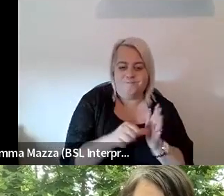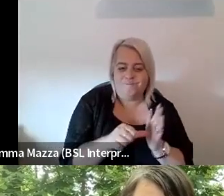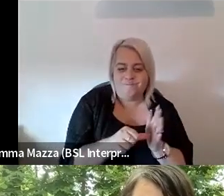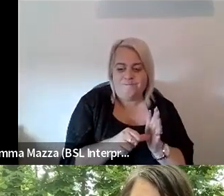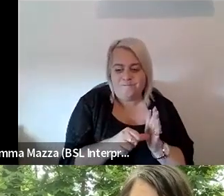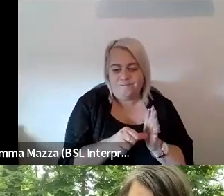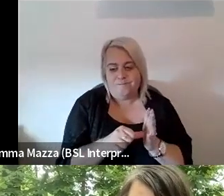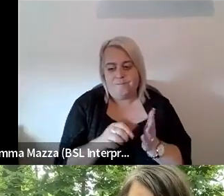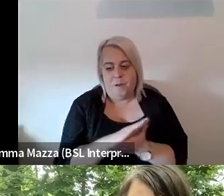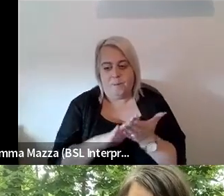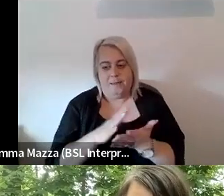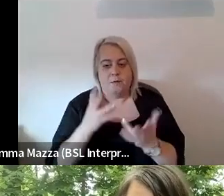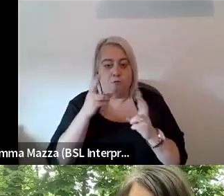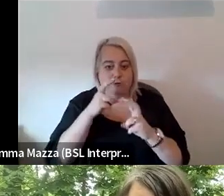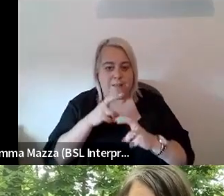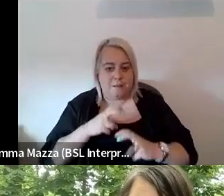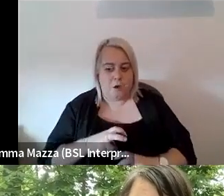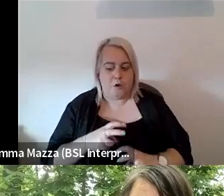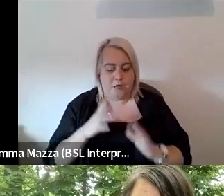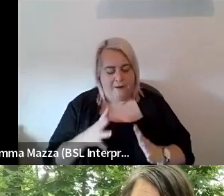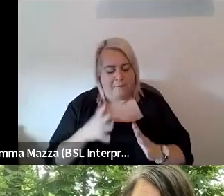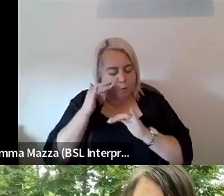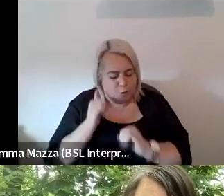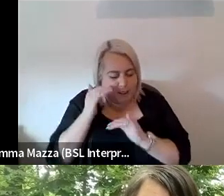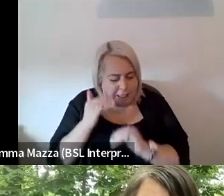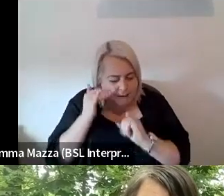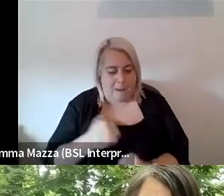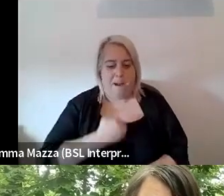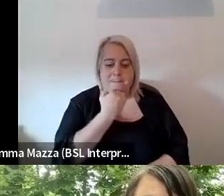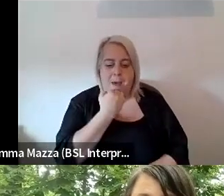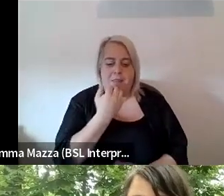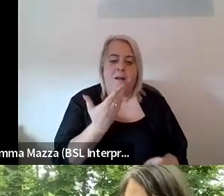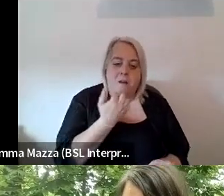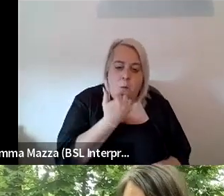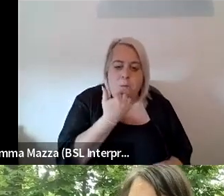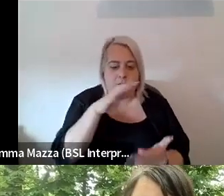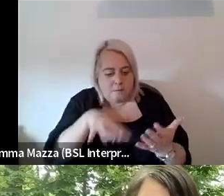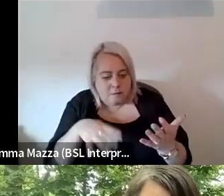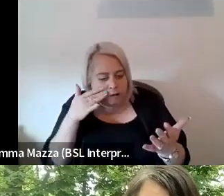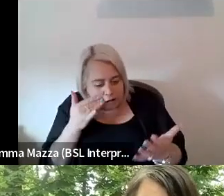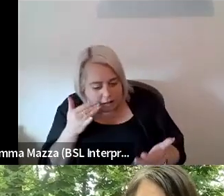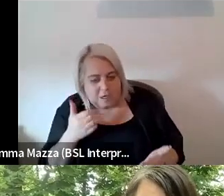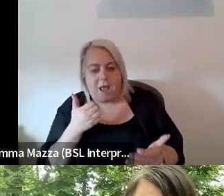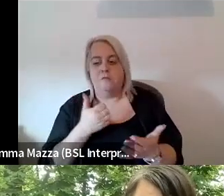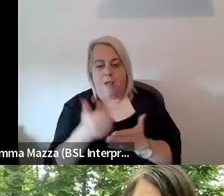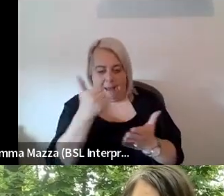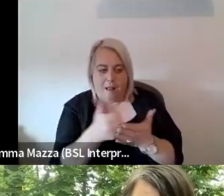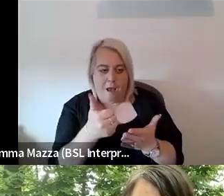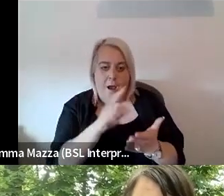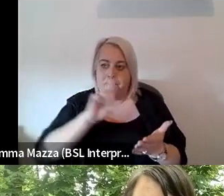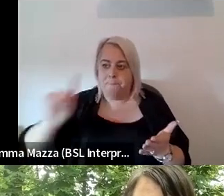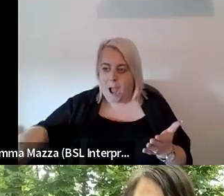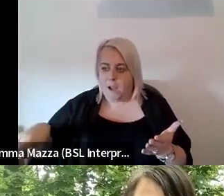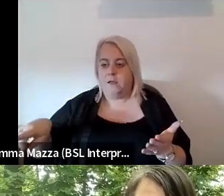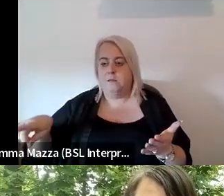researcher, I quadruple check all my math. And usually if I can leave it and come back, you know, to make